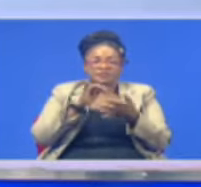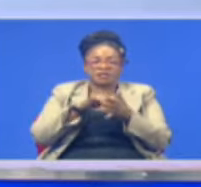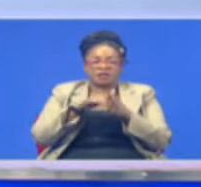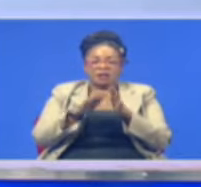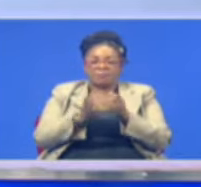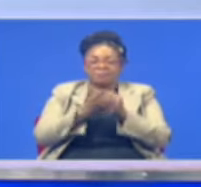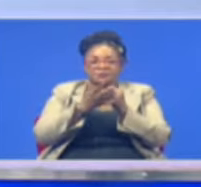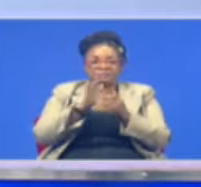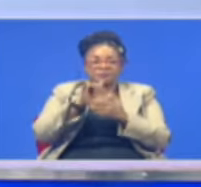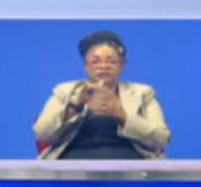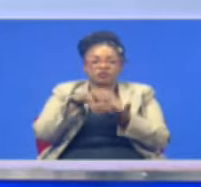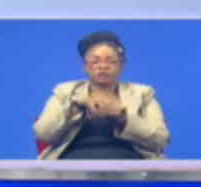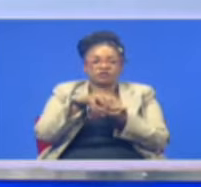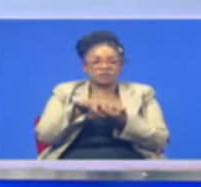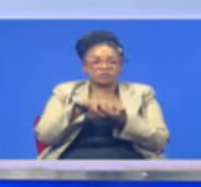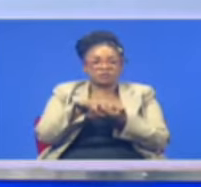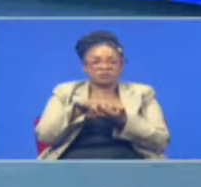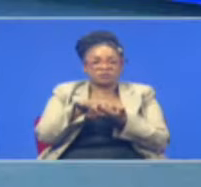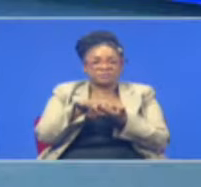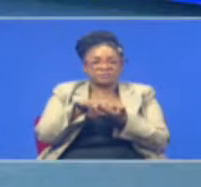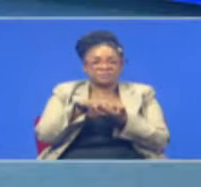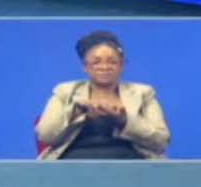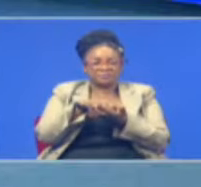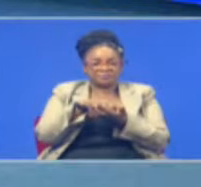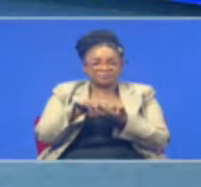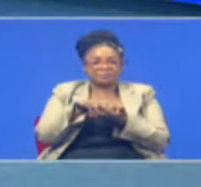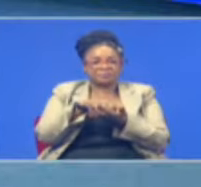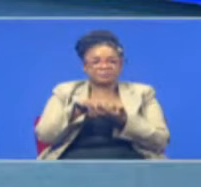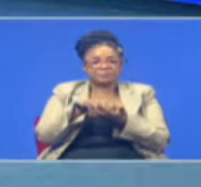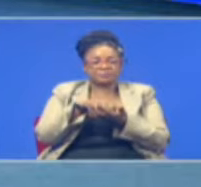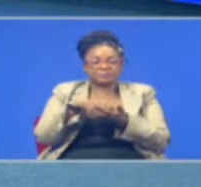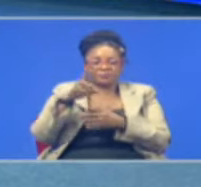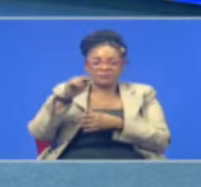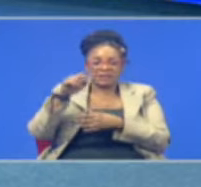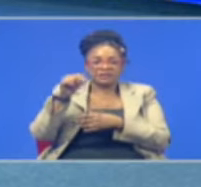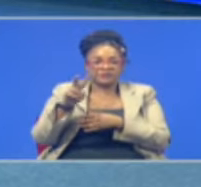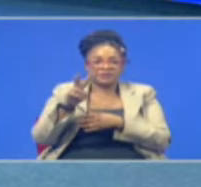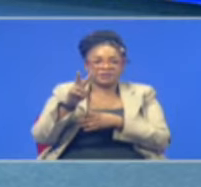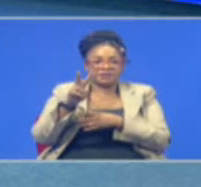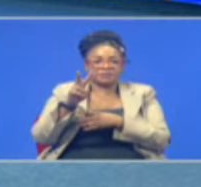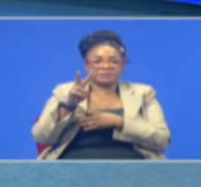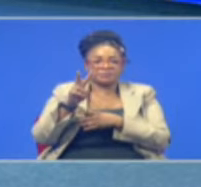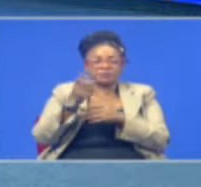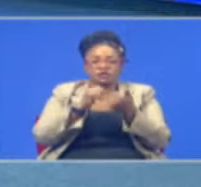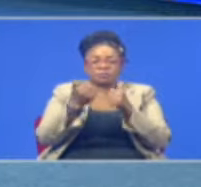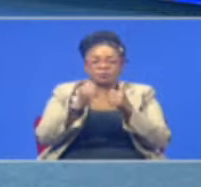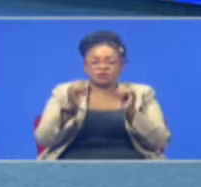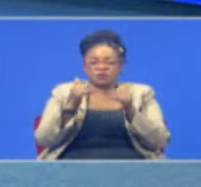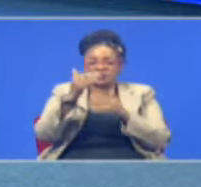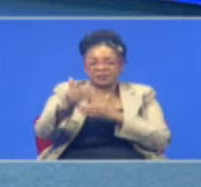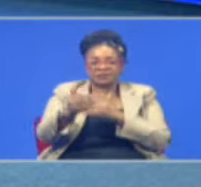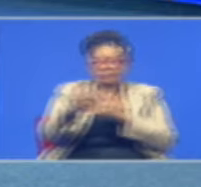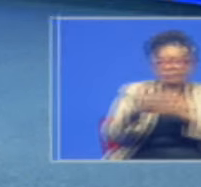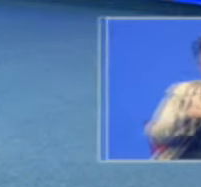the situation. All right, this is NTV Tonight. Sports news is up next.